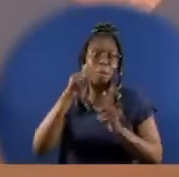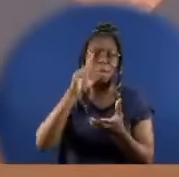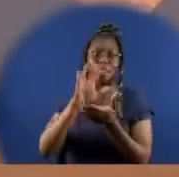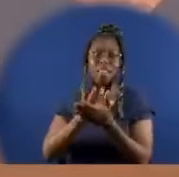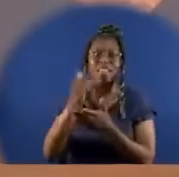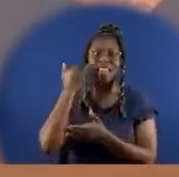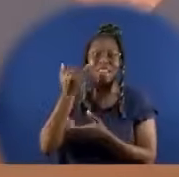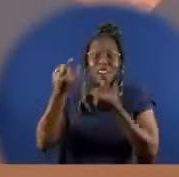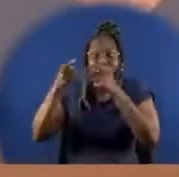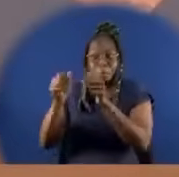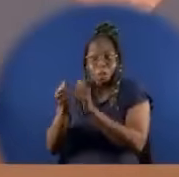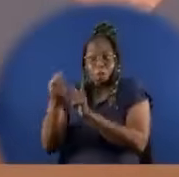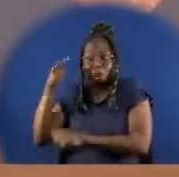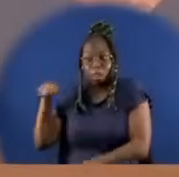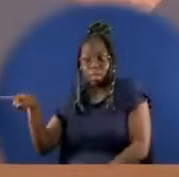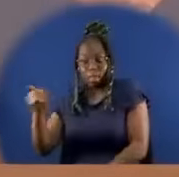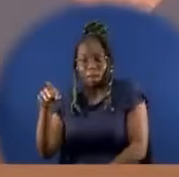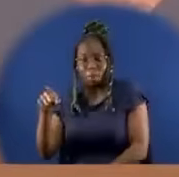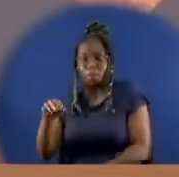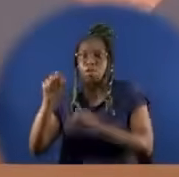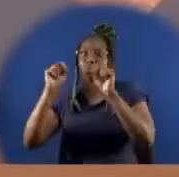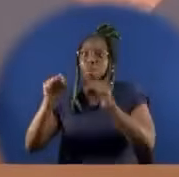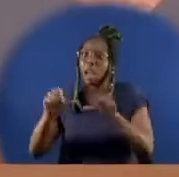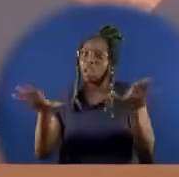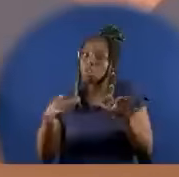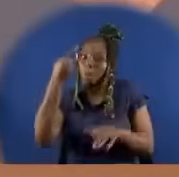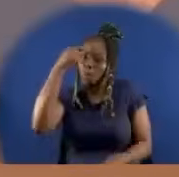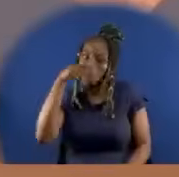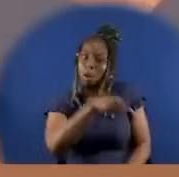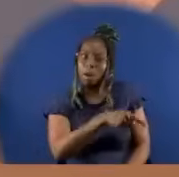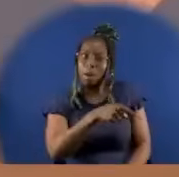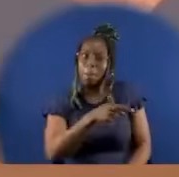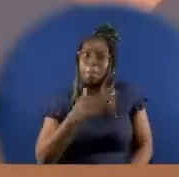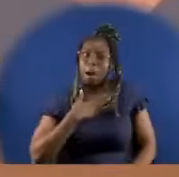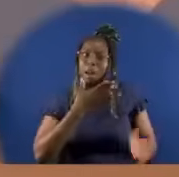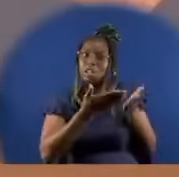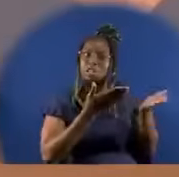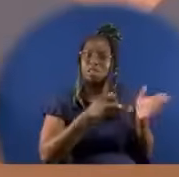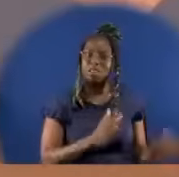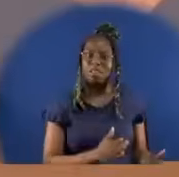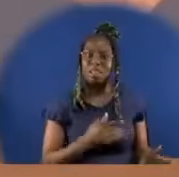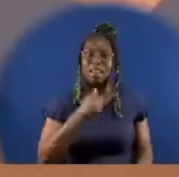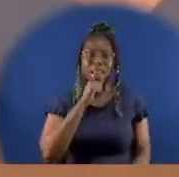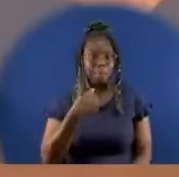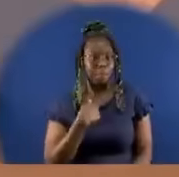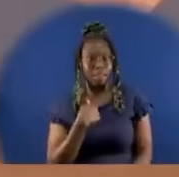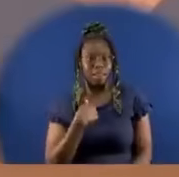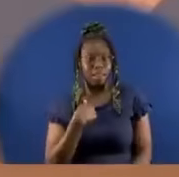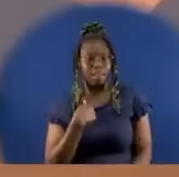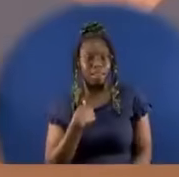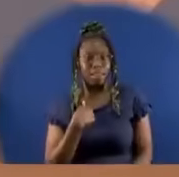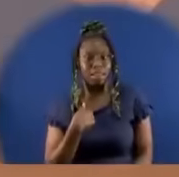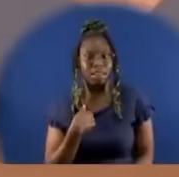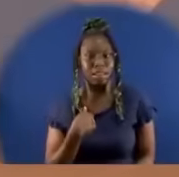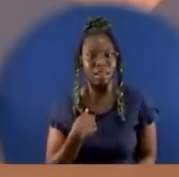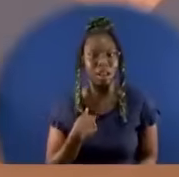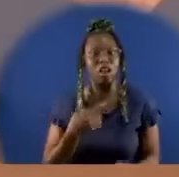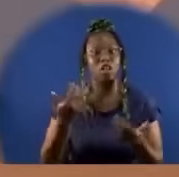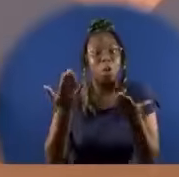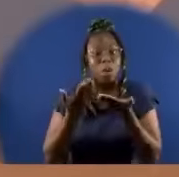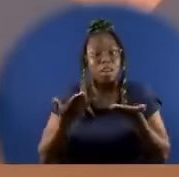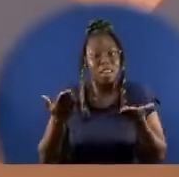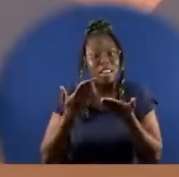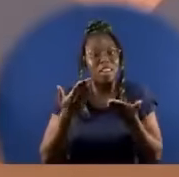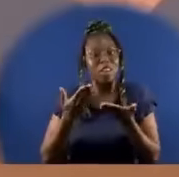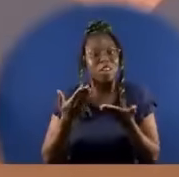did it for them, you can do it for him. Not me. You can do it for him. And I want to find the people in this church who still want